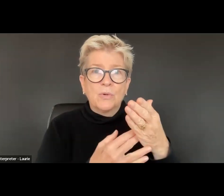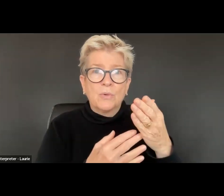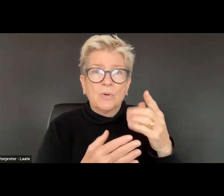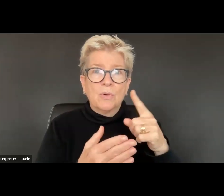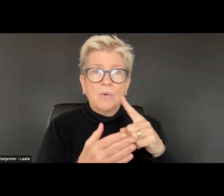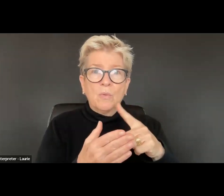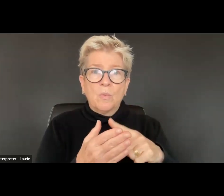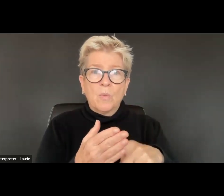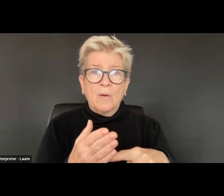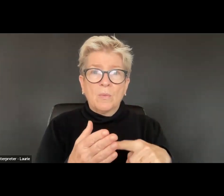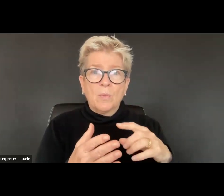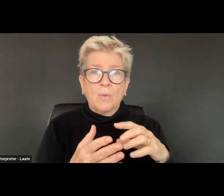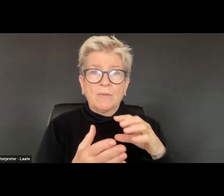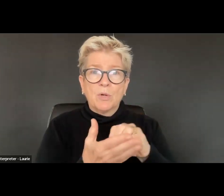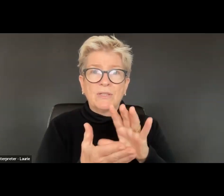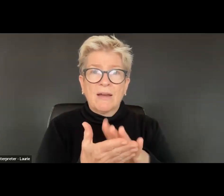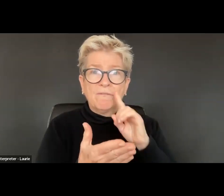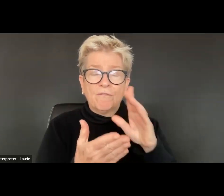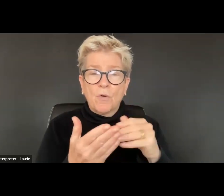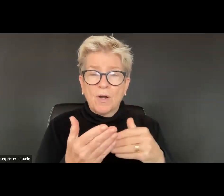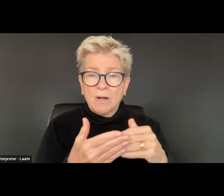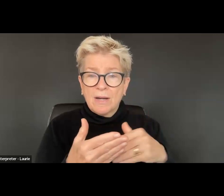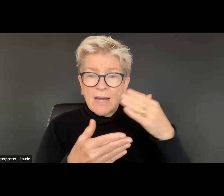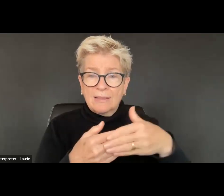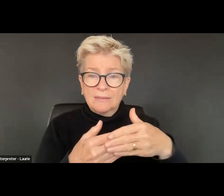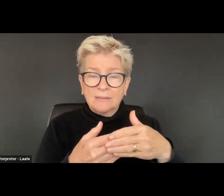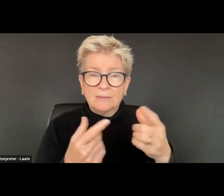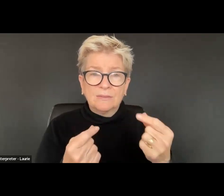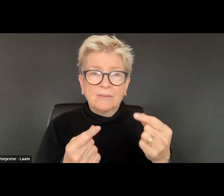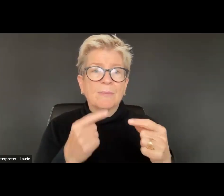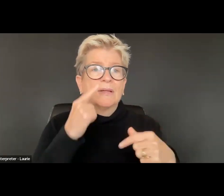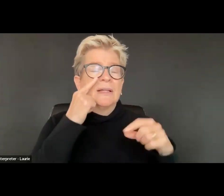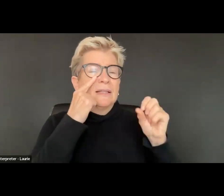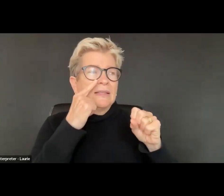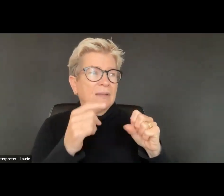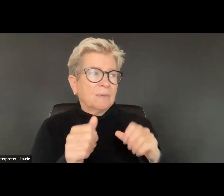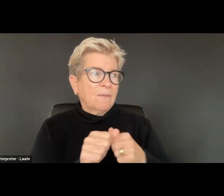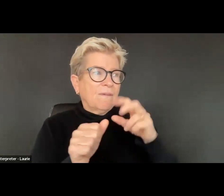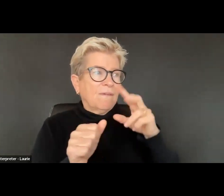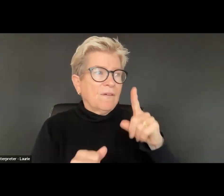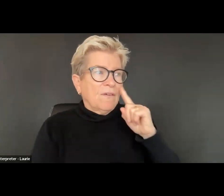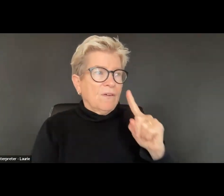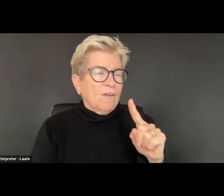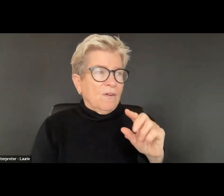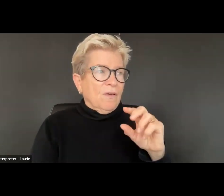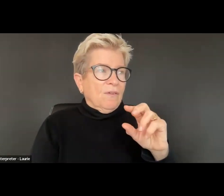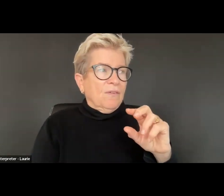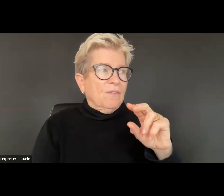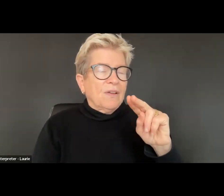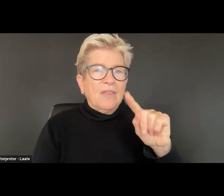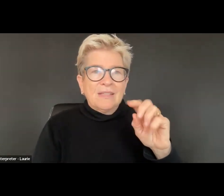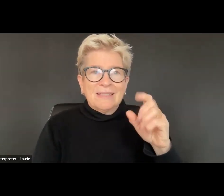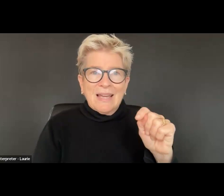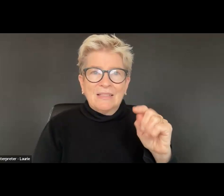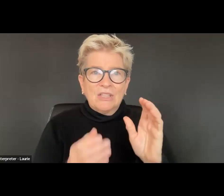steps? Absolutely. So we've got sort of the follow-up on the text chat for the Native and Strong Lifeline, which is